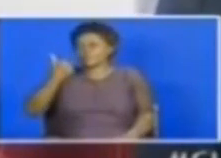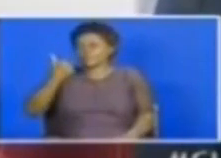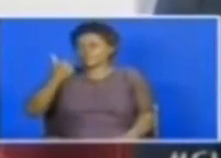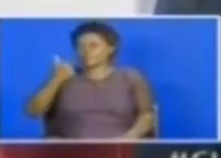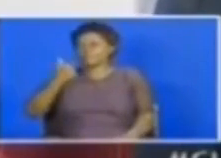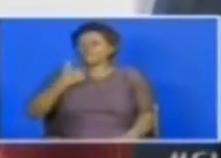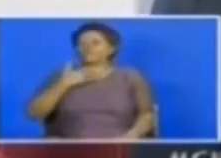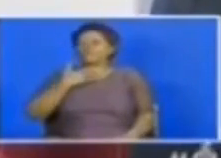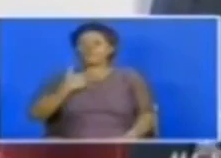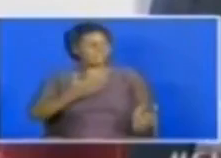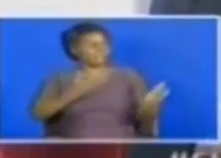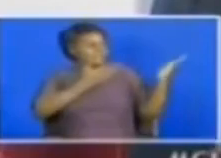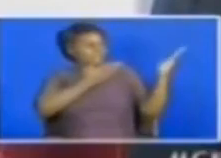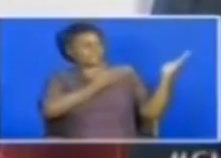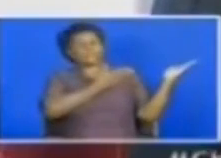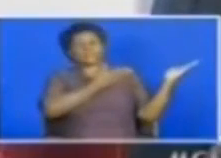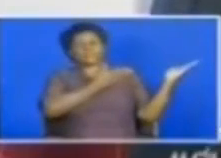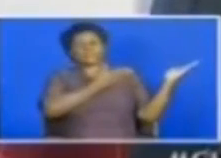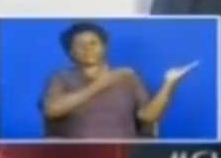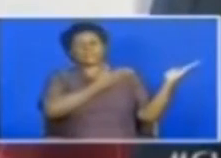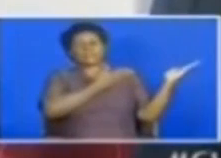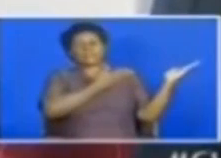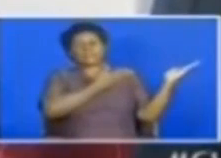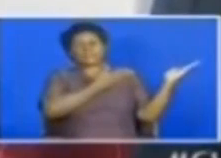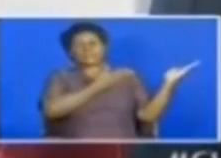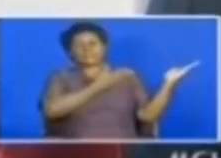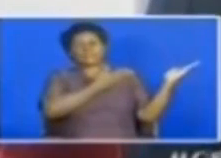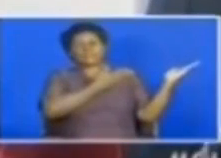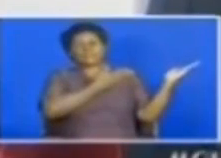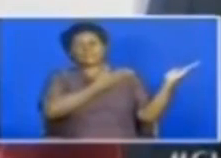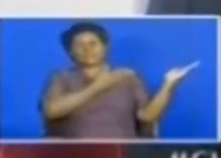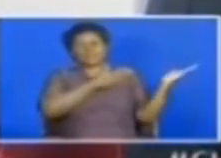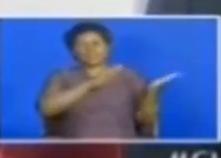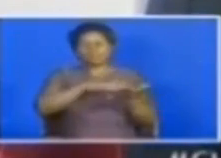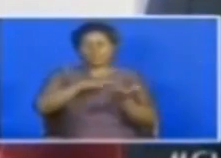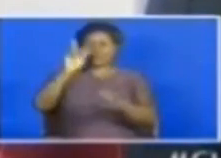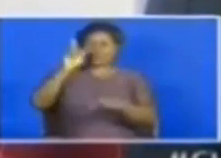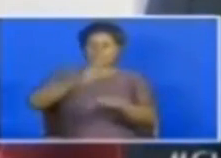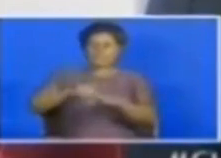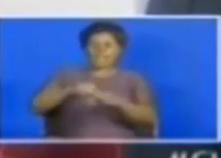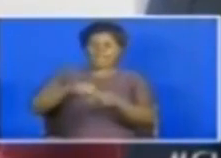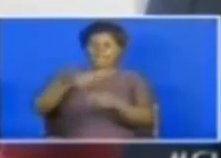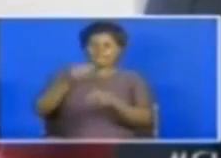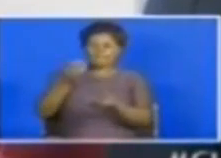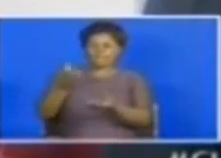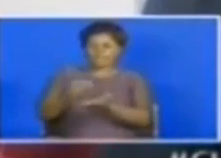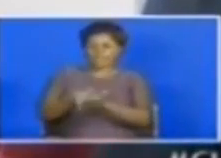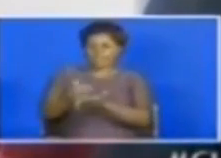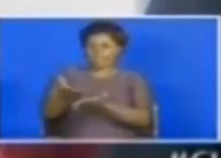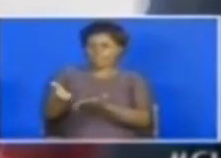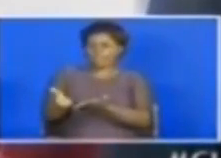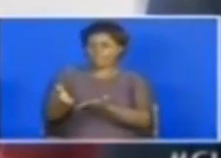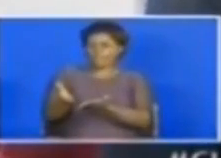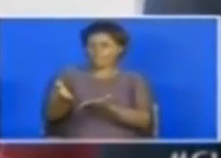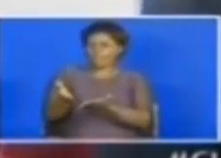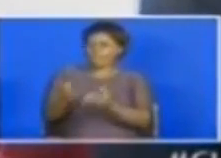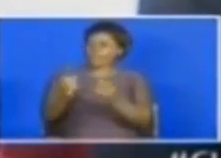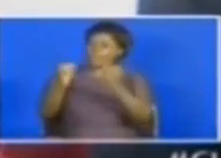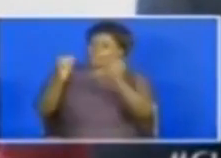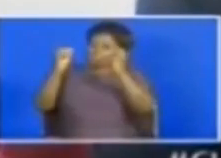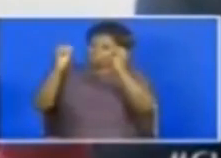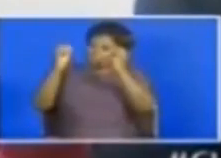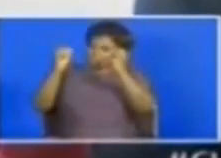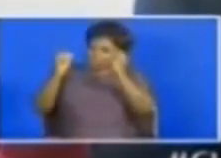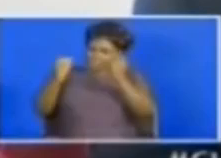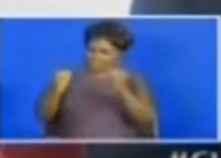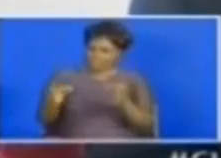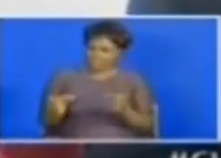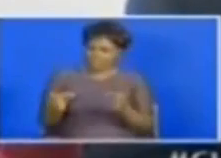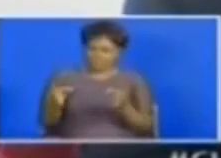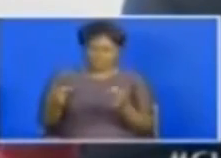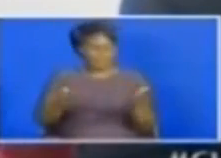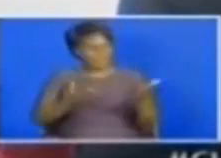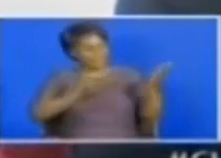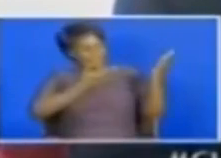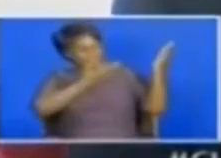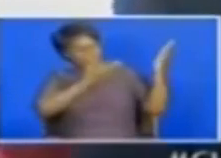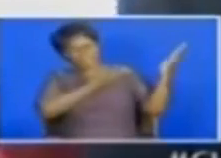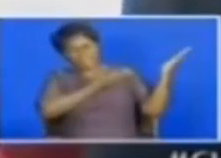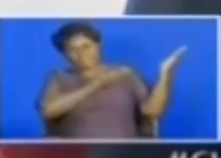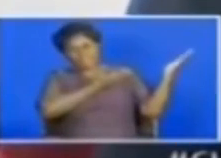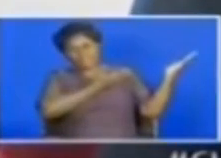preference would be, and this is what we've been investing a lot of time and money doing. In the case that this